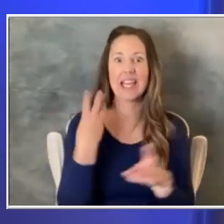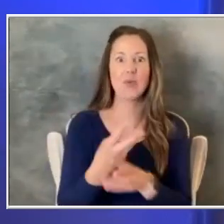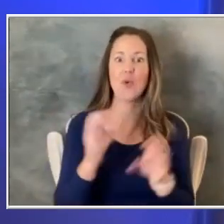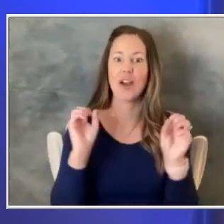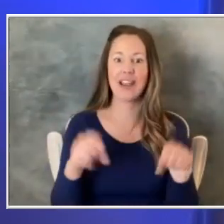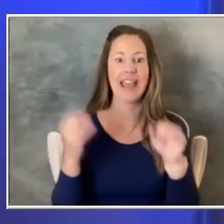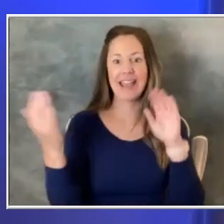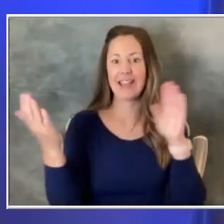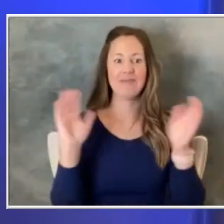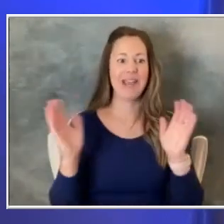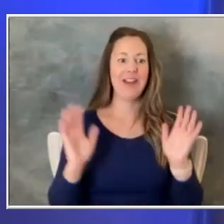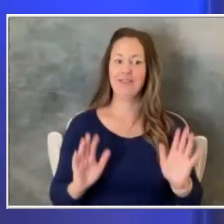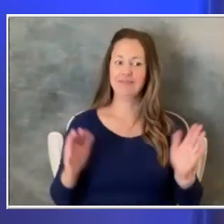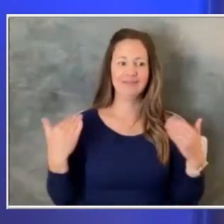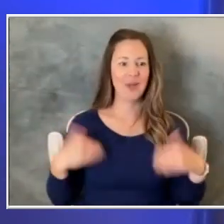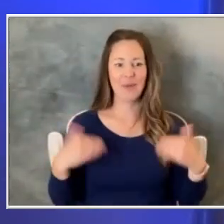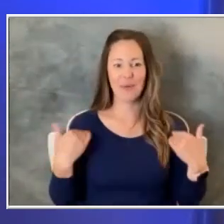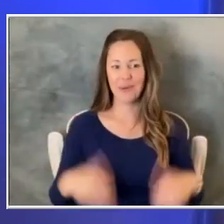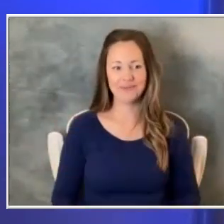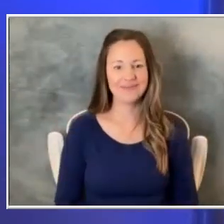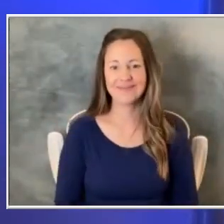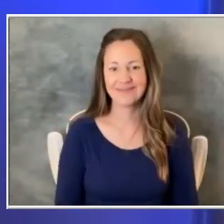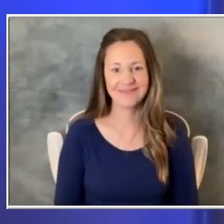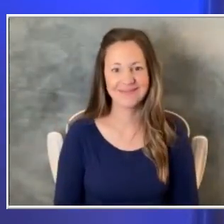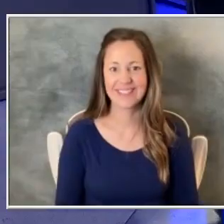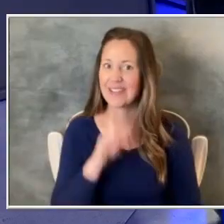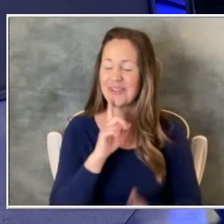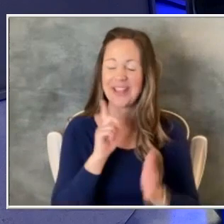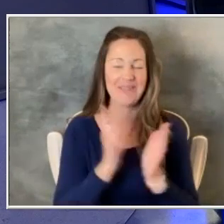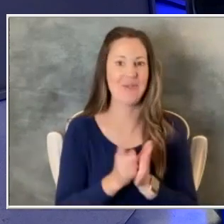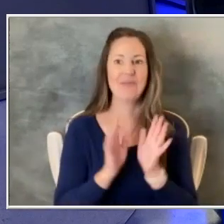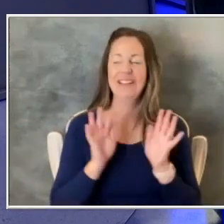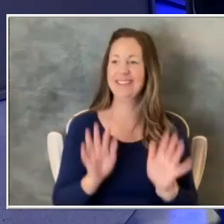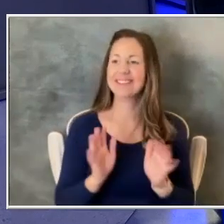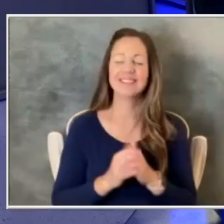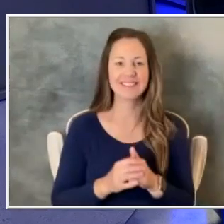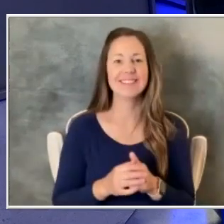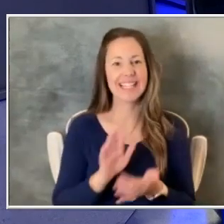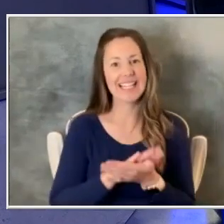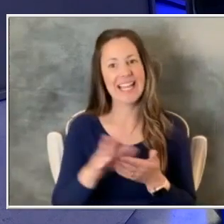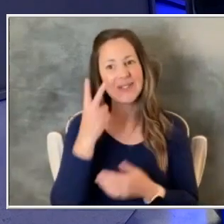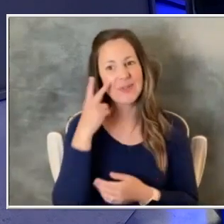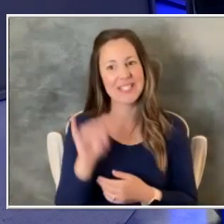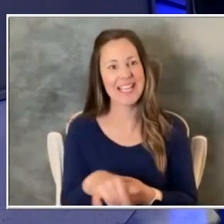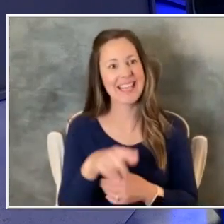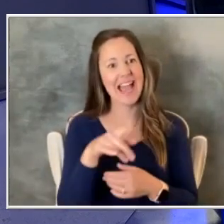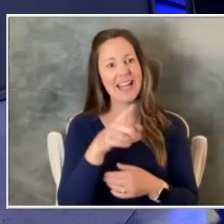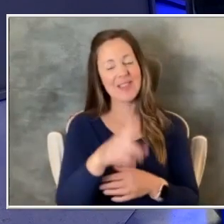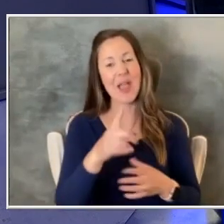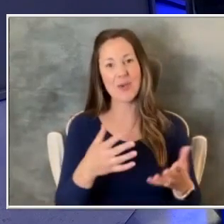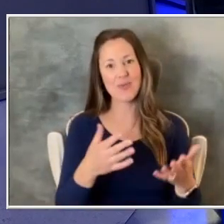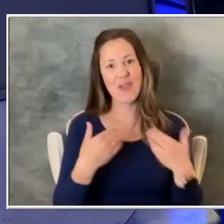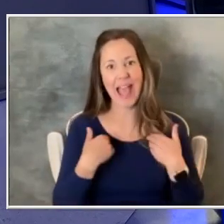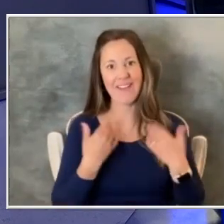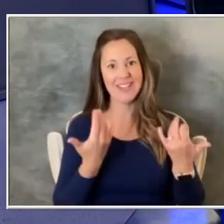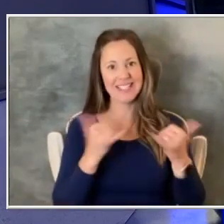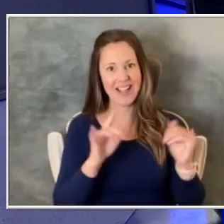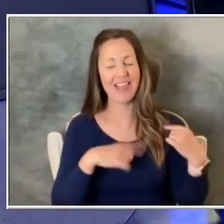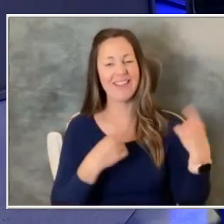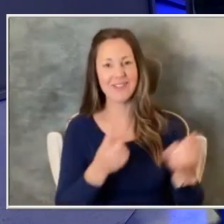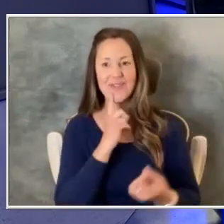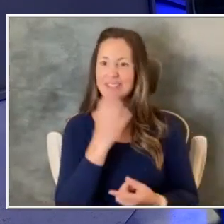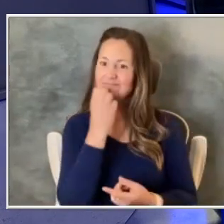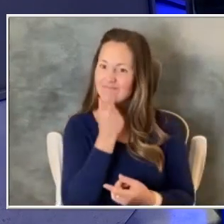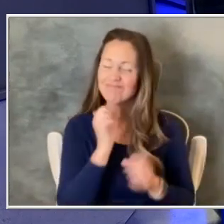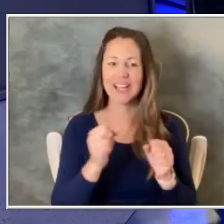as impressive as that. I mean, it's quite a moment. Well, it's nice to see a moment like that lingers with you. Yes, and it does. It matters, and it really, I can see the joy in